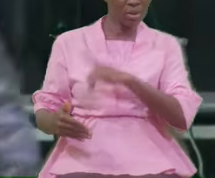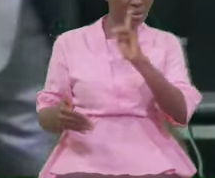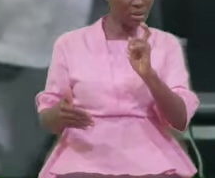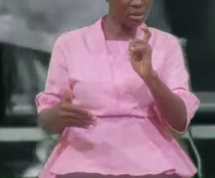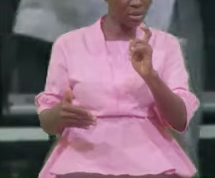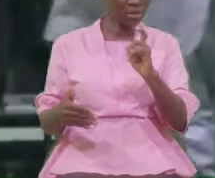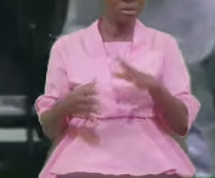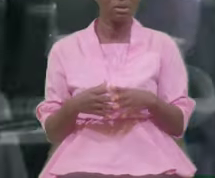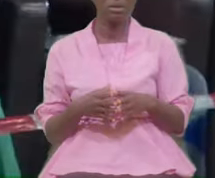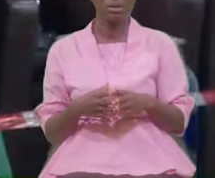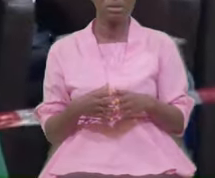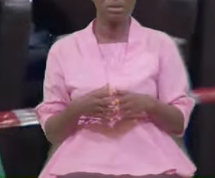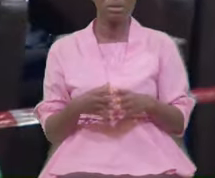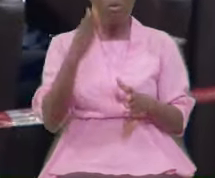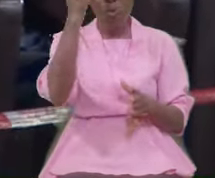kiv